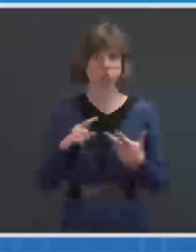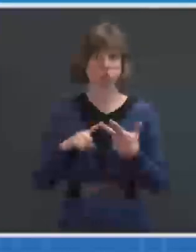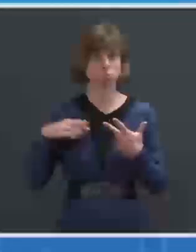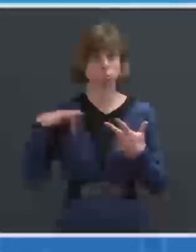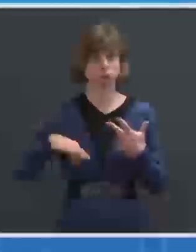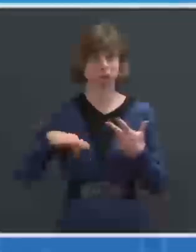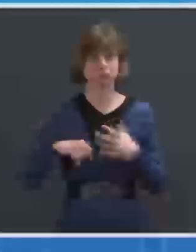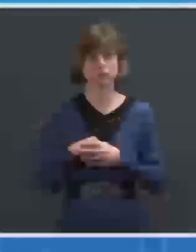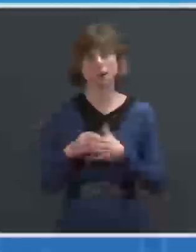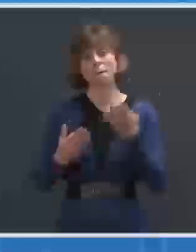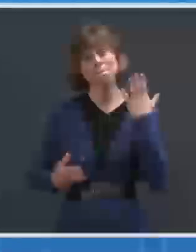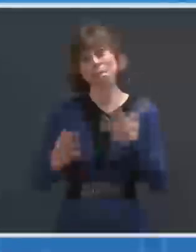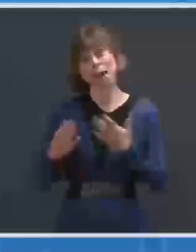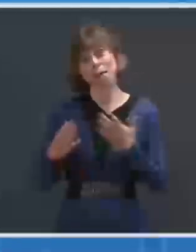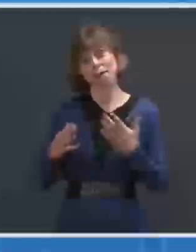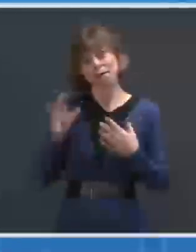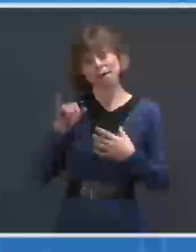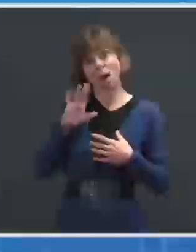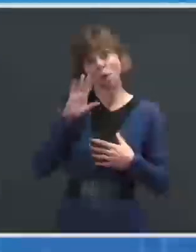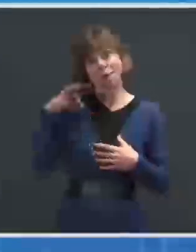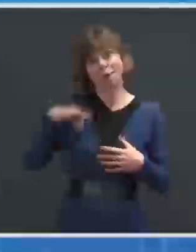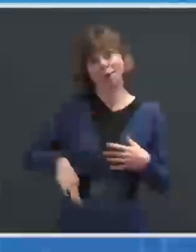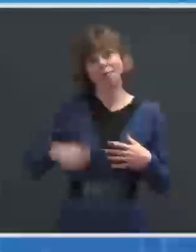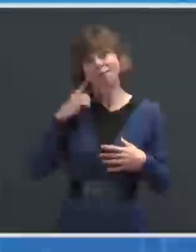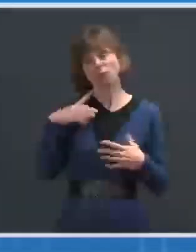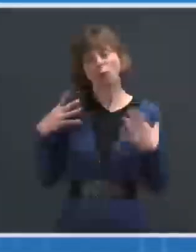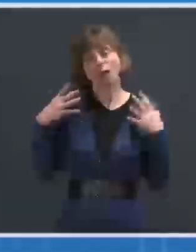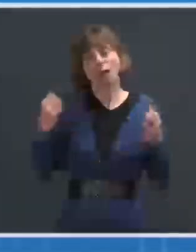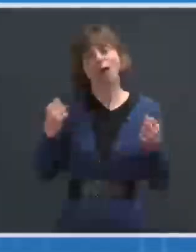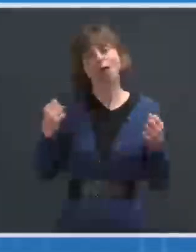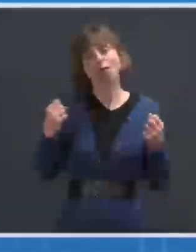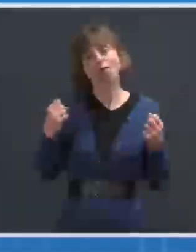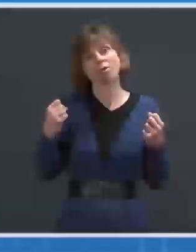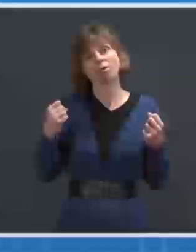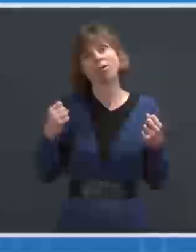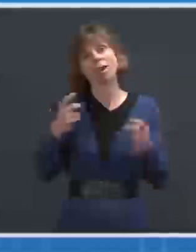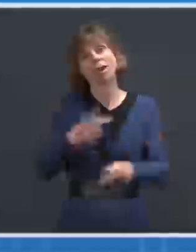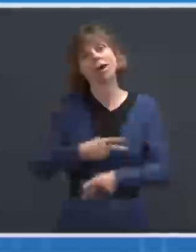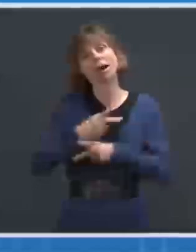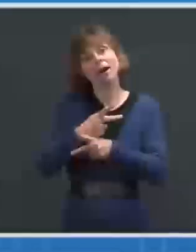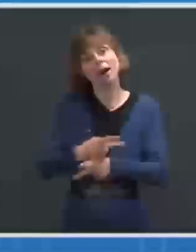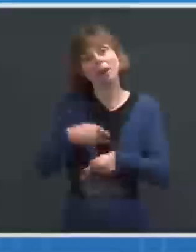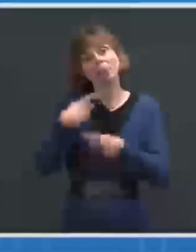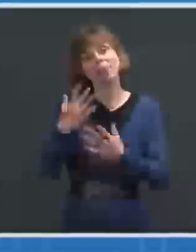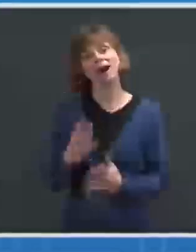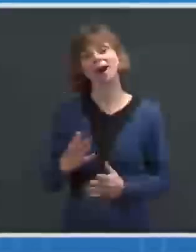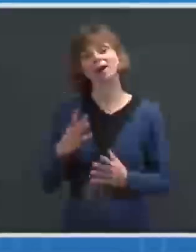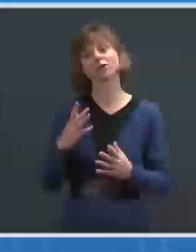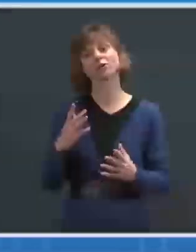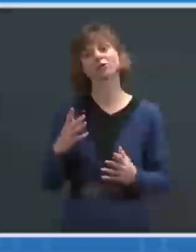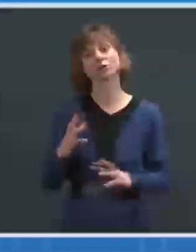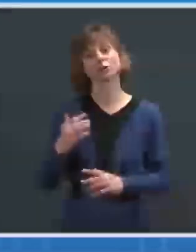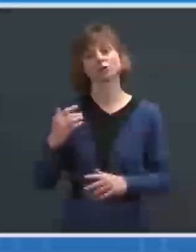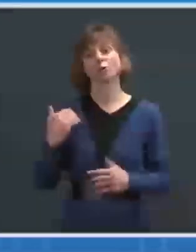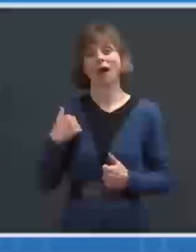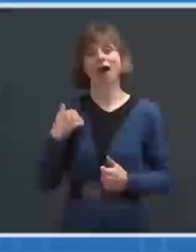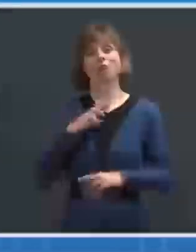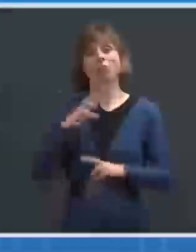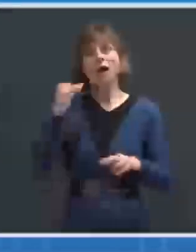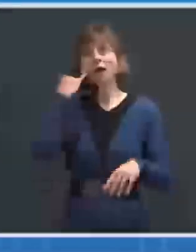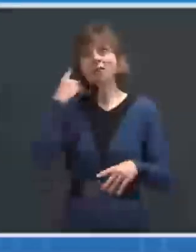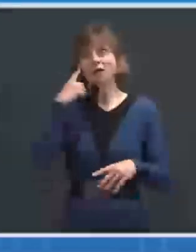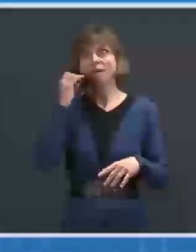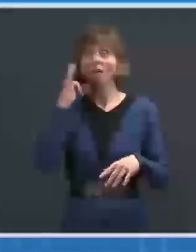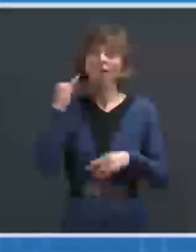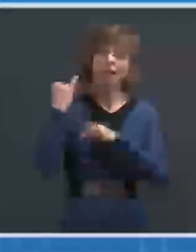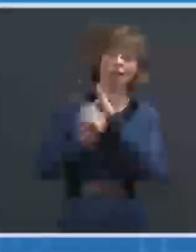very useful for healthcare providers in their toolkit as they're thinking about things like some pop-ups. But overall, we do think